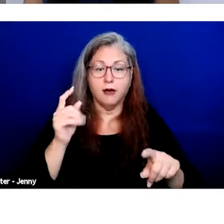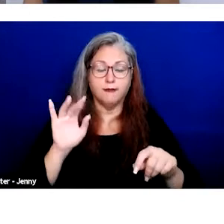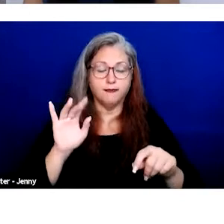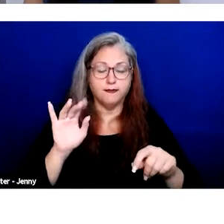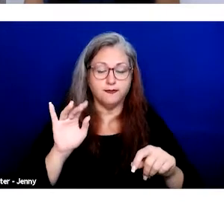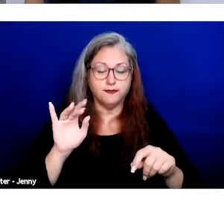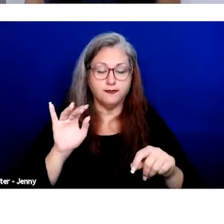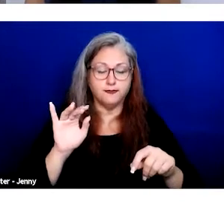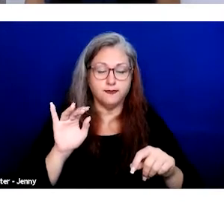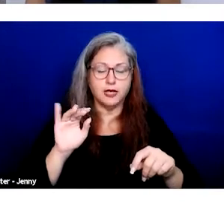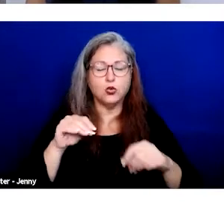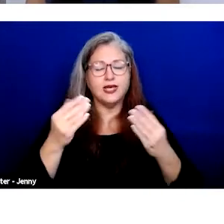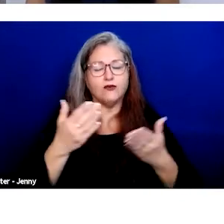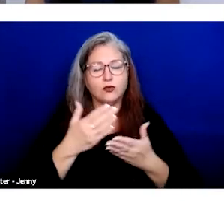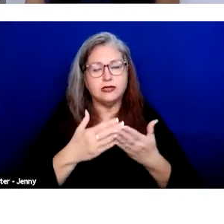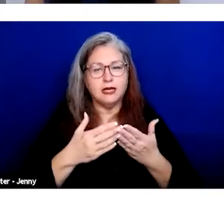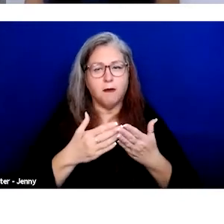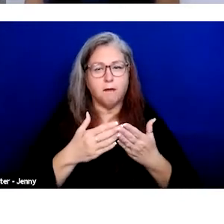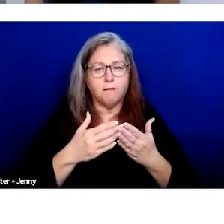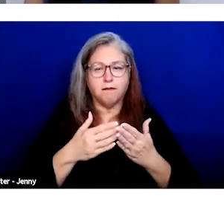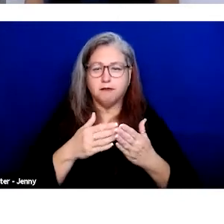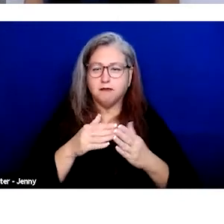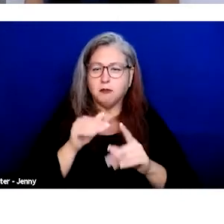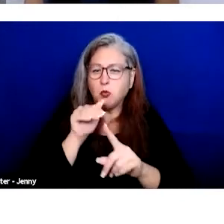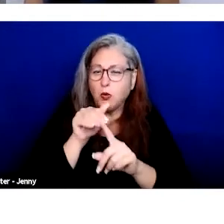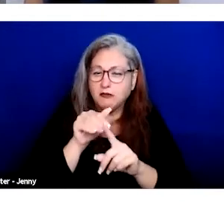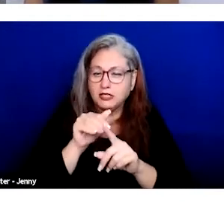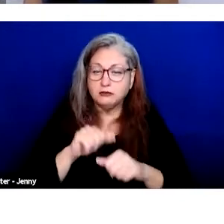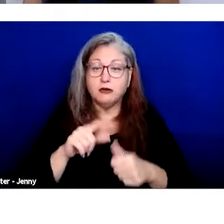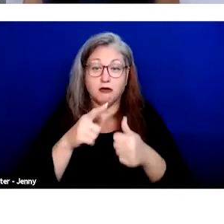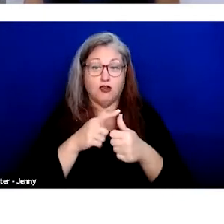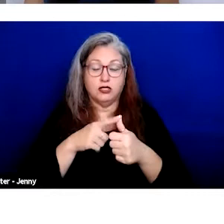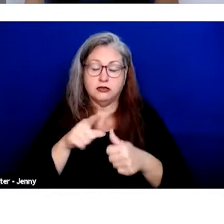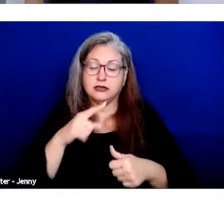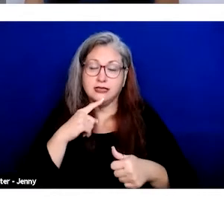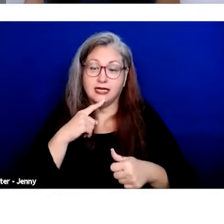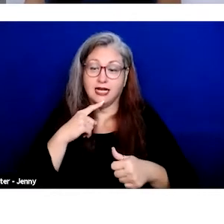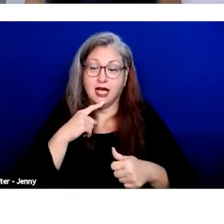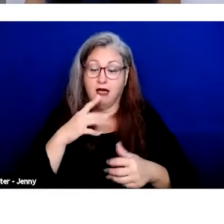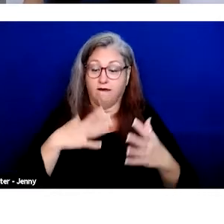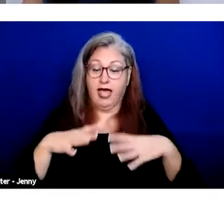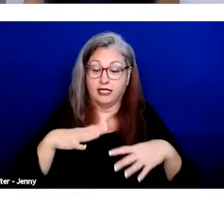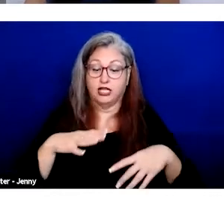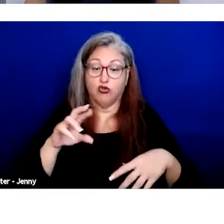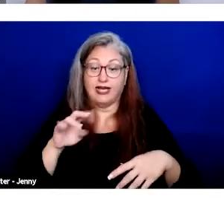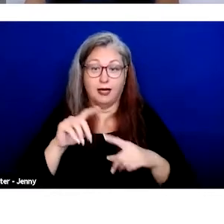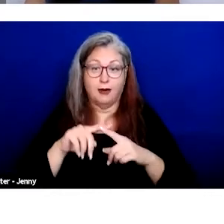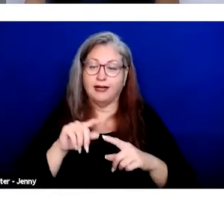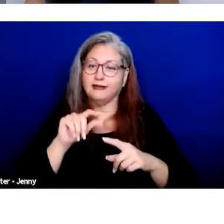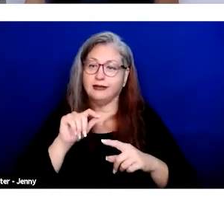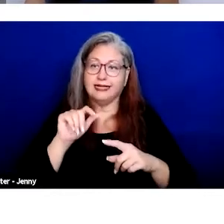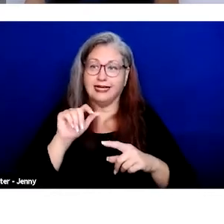end with a couple of provocations. First, that fashion's racism is not only